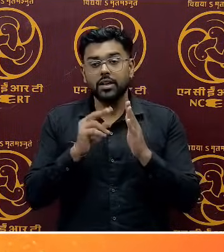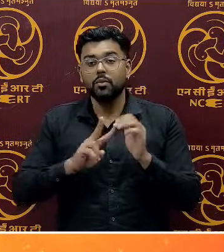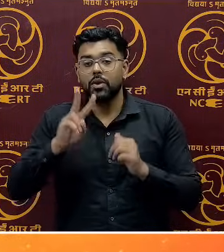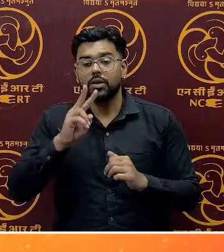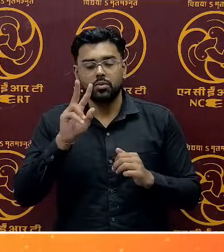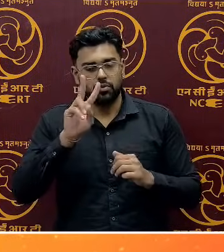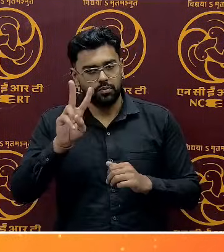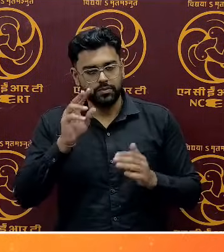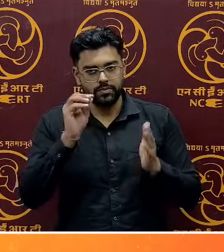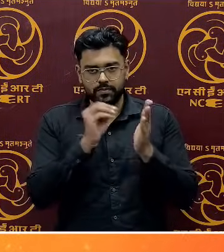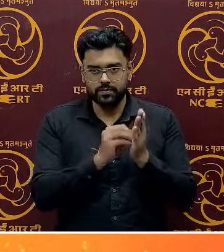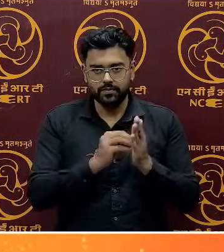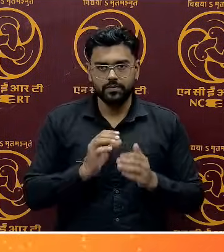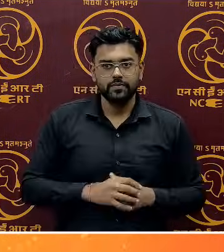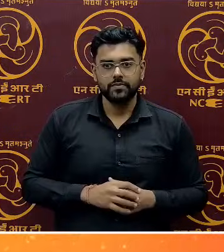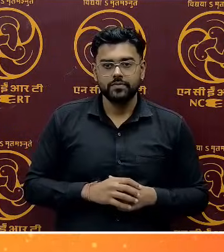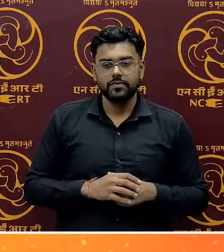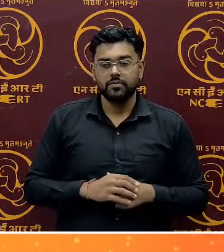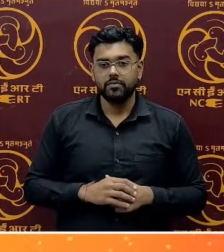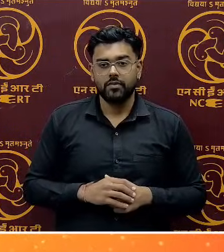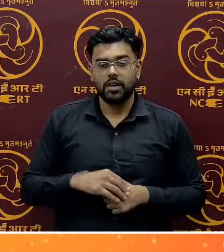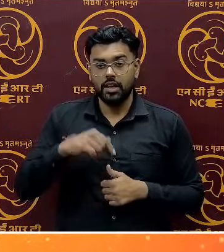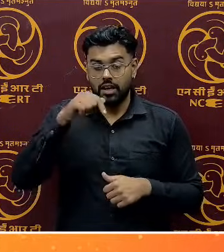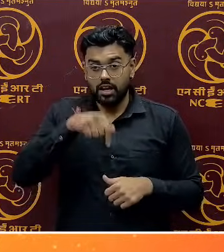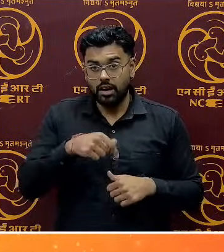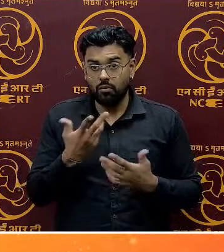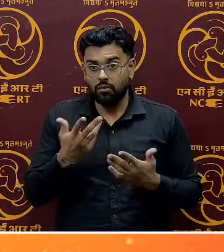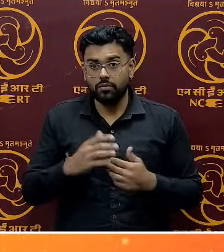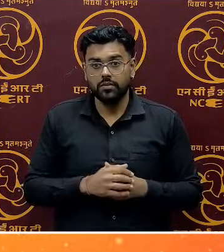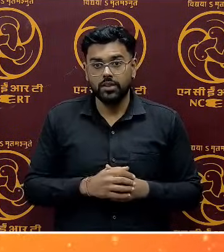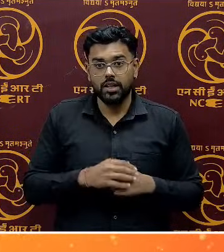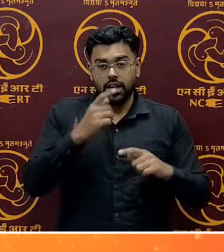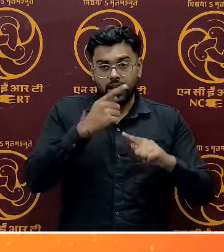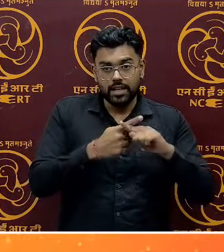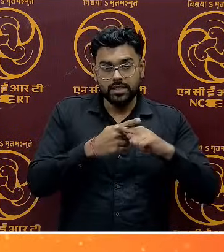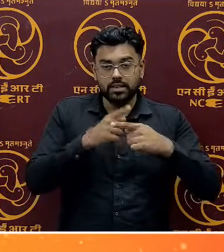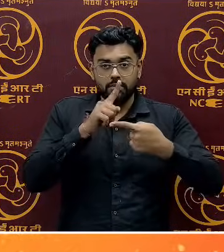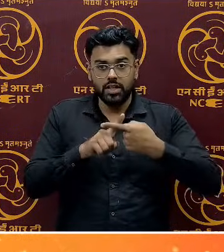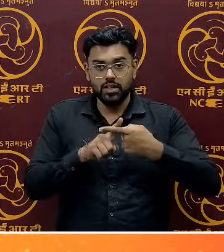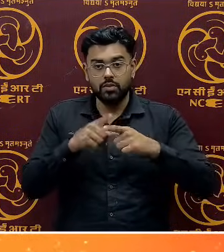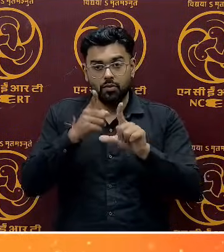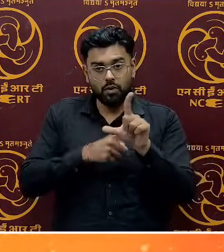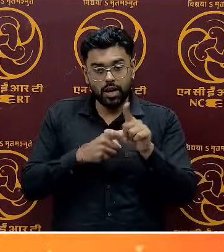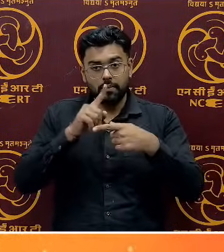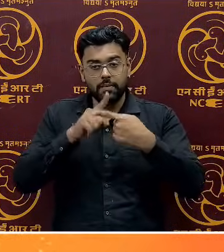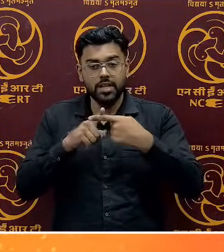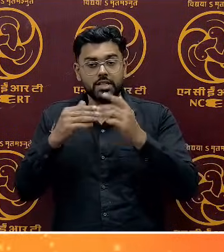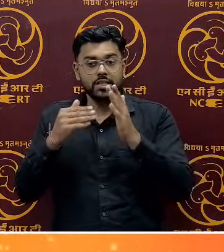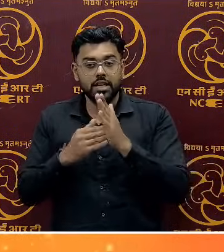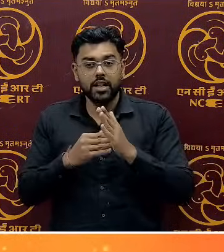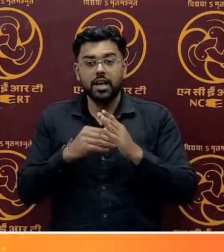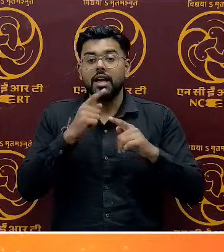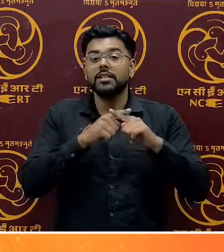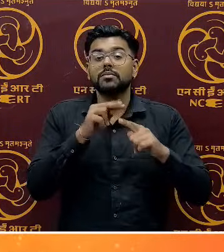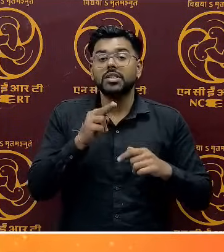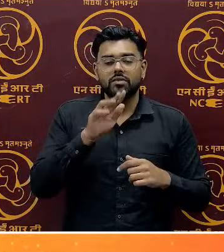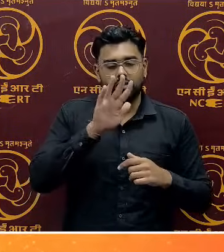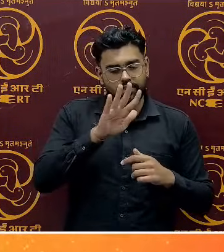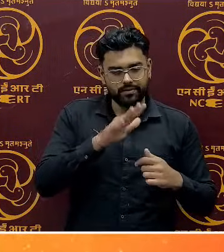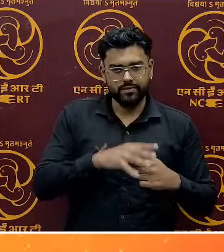2. Now, I am supposed to find out the value of x plus y plus z. What is x?